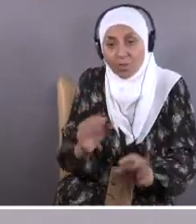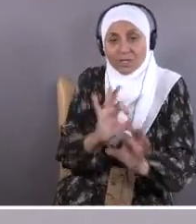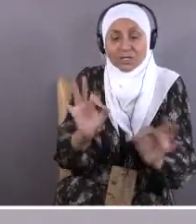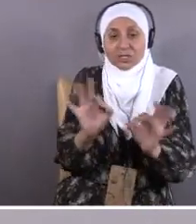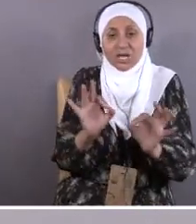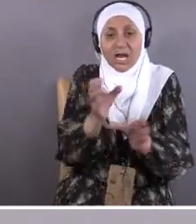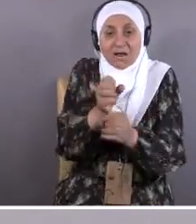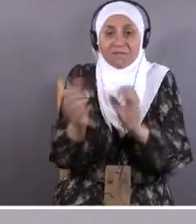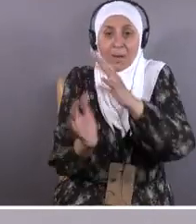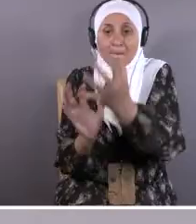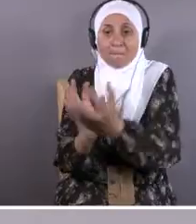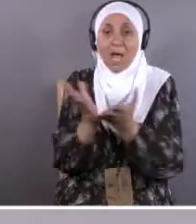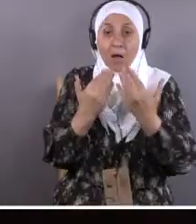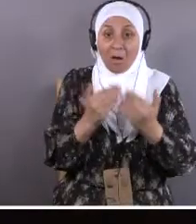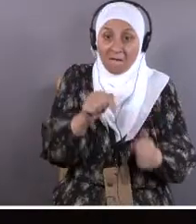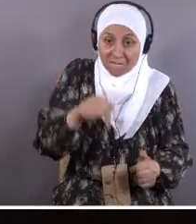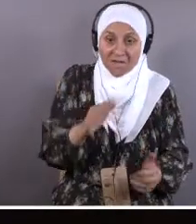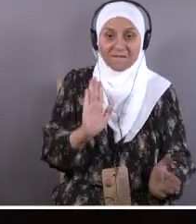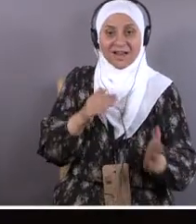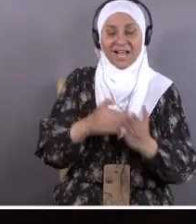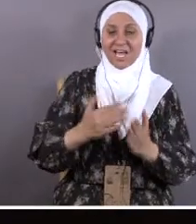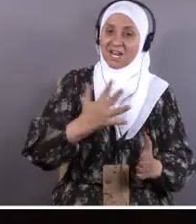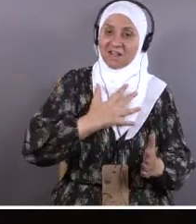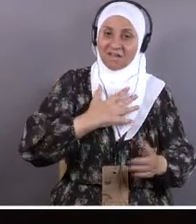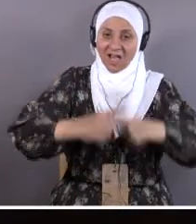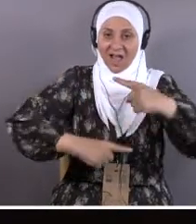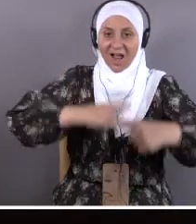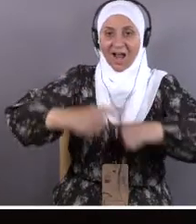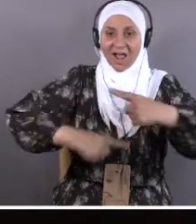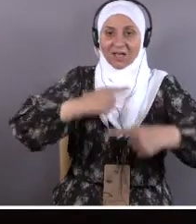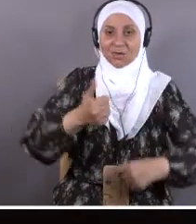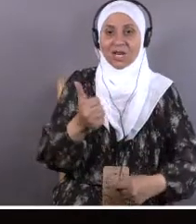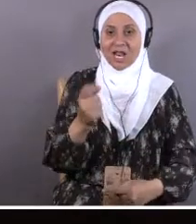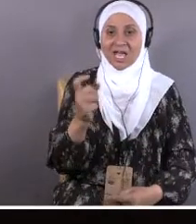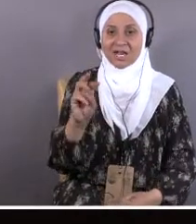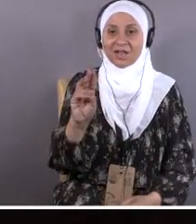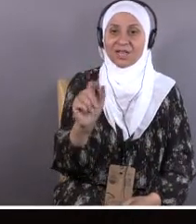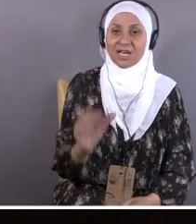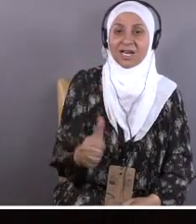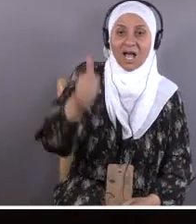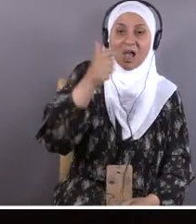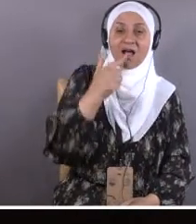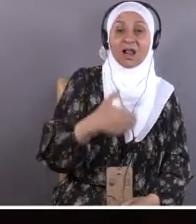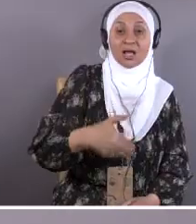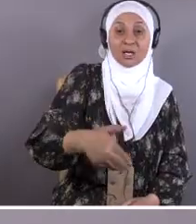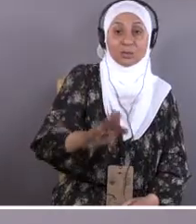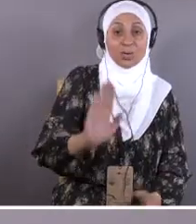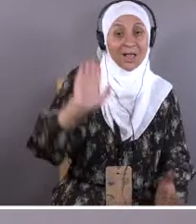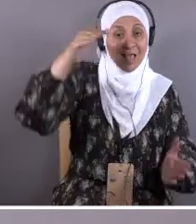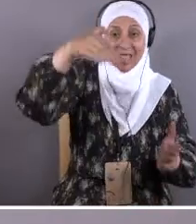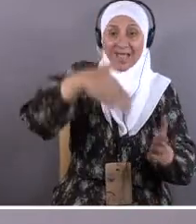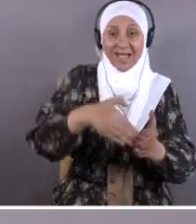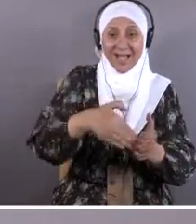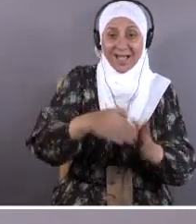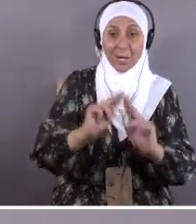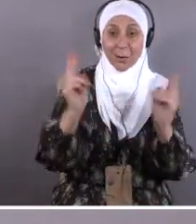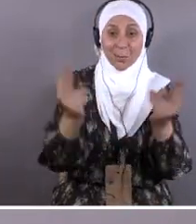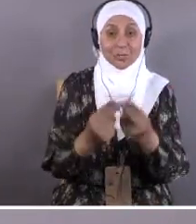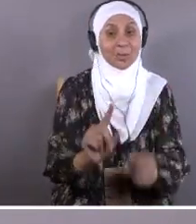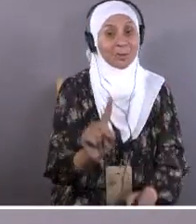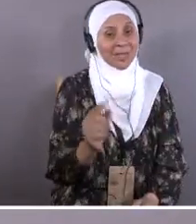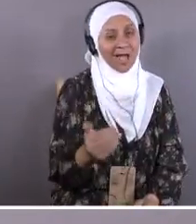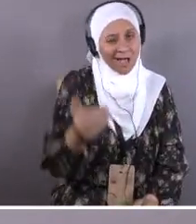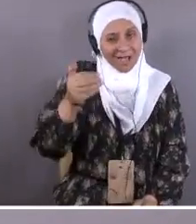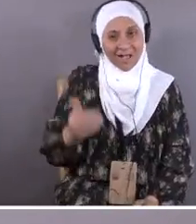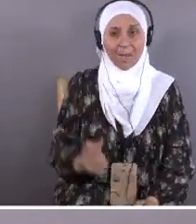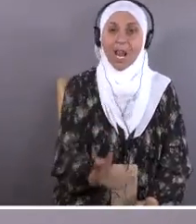our sustainable legacy. We will bring the EarthNA Summit to a close very shortly. Before we do that, I'd like to invite